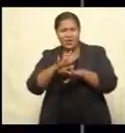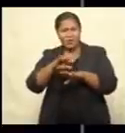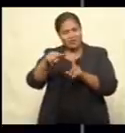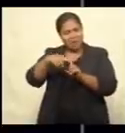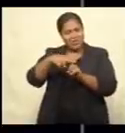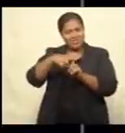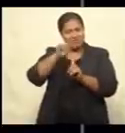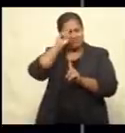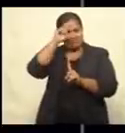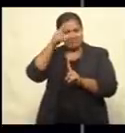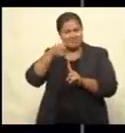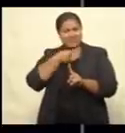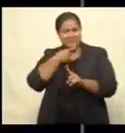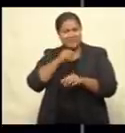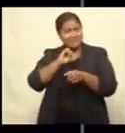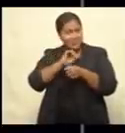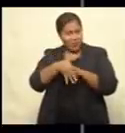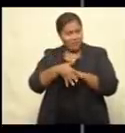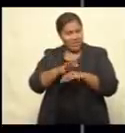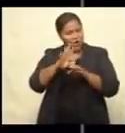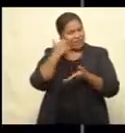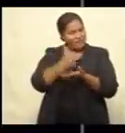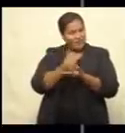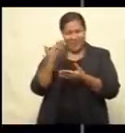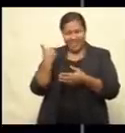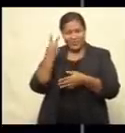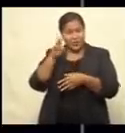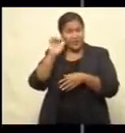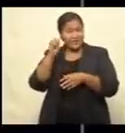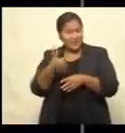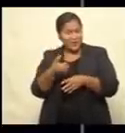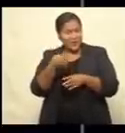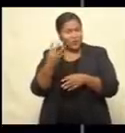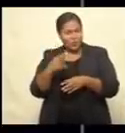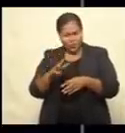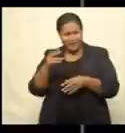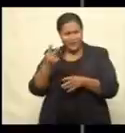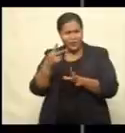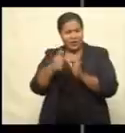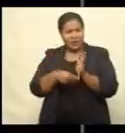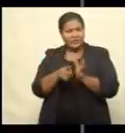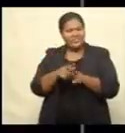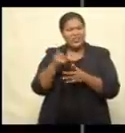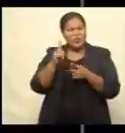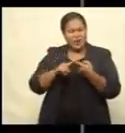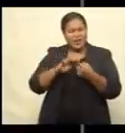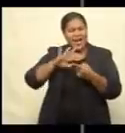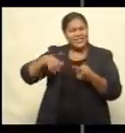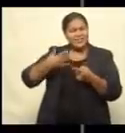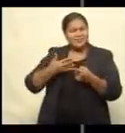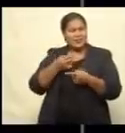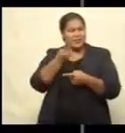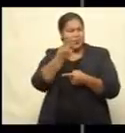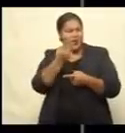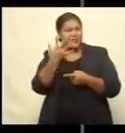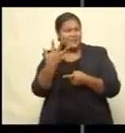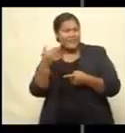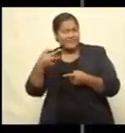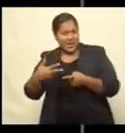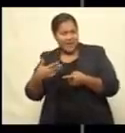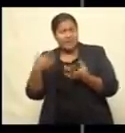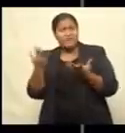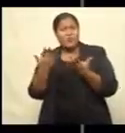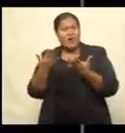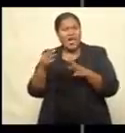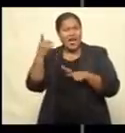COVID-19 confirmed in the last 24 hours. One is the husband of case number 159 from Vunimono and the other a